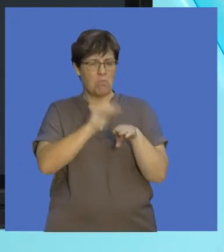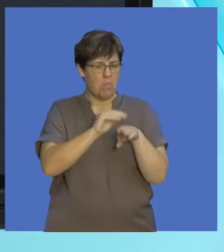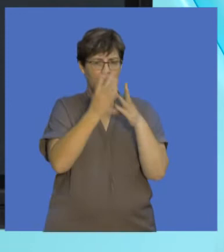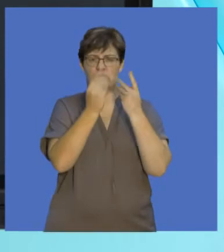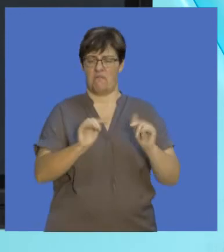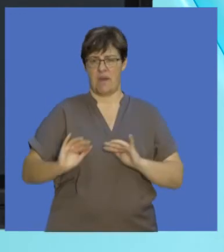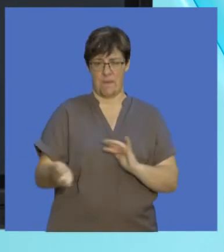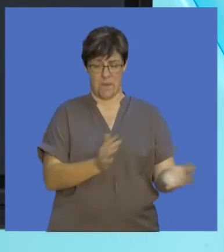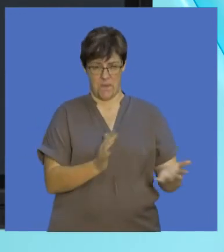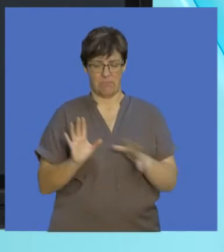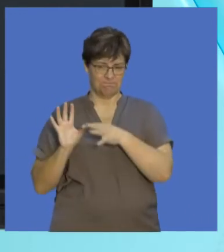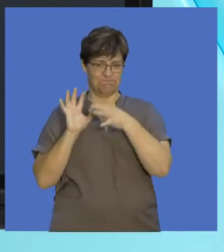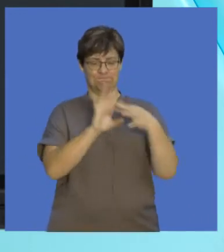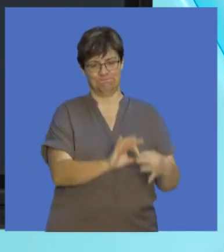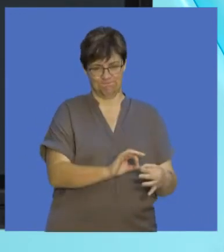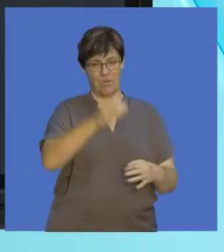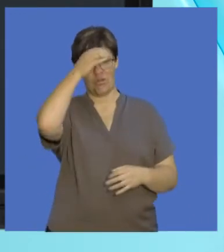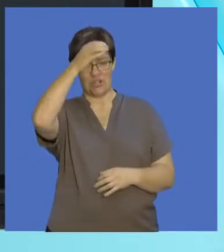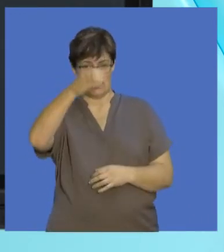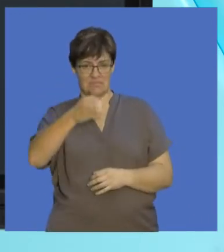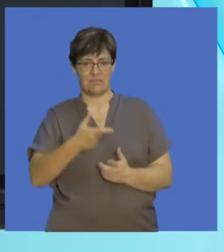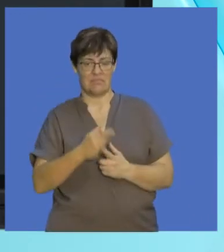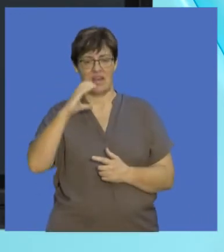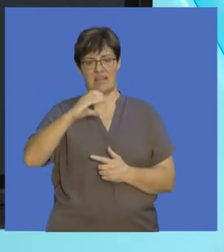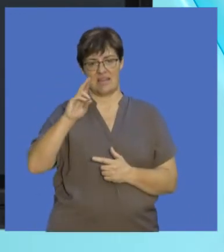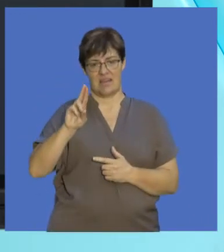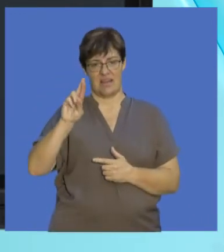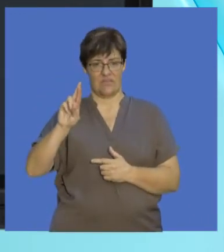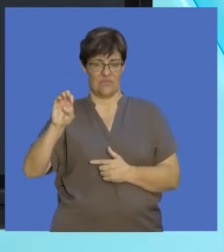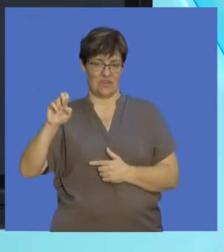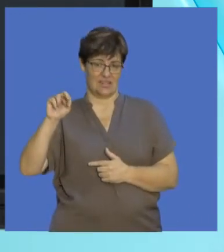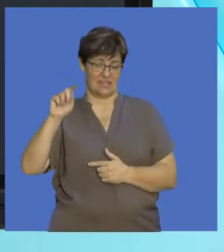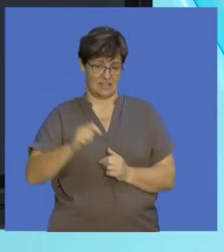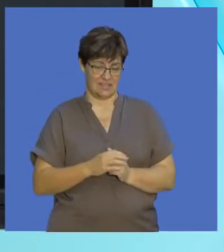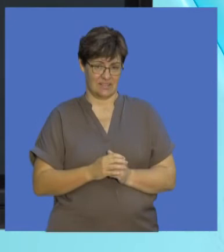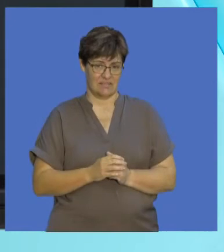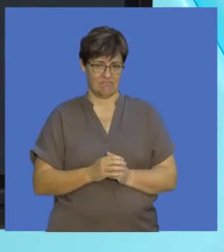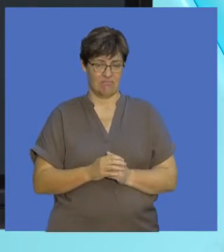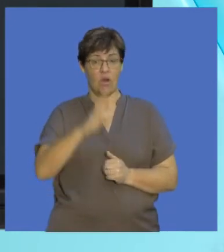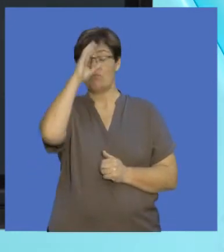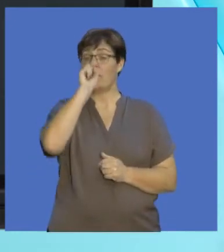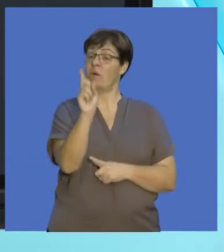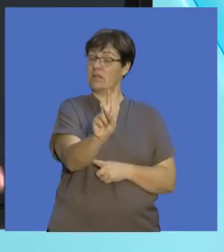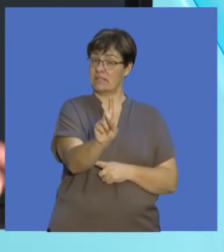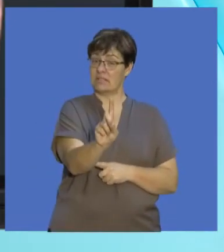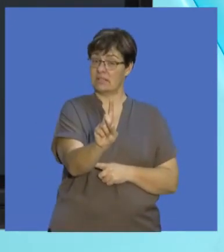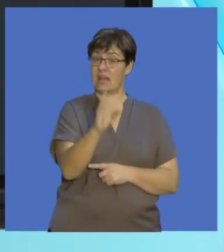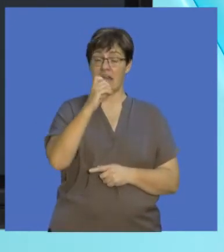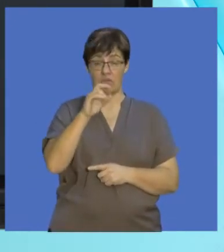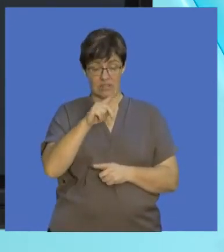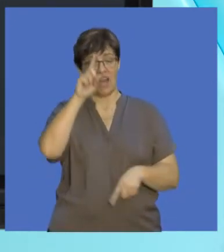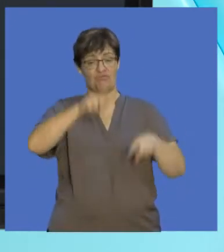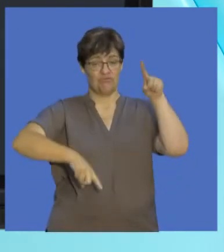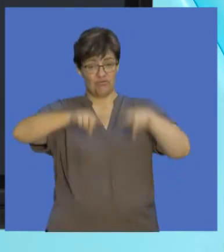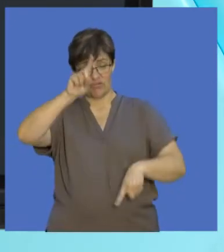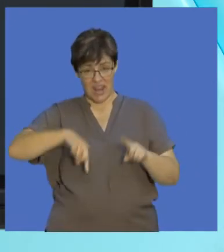that relate to the concept of, current? But remember, the facts still remain that current is the